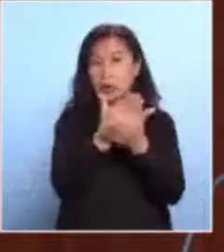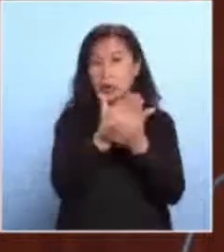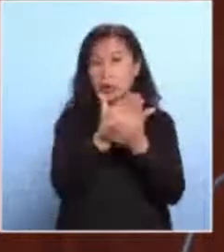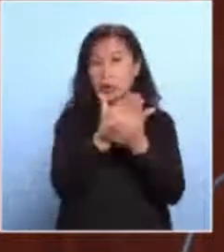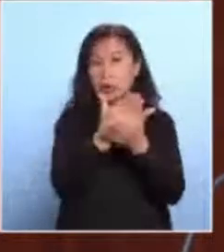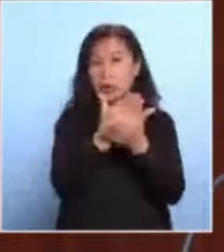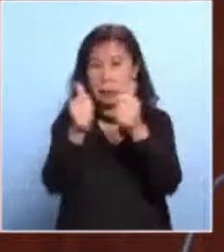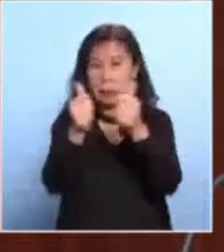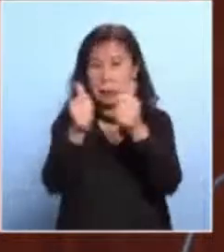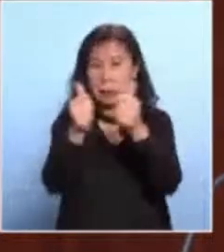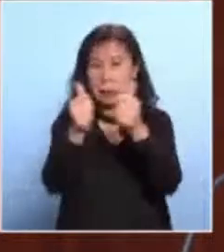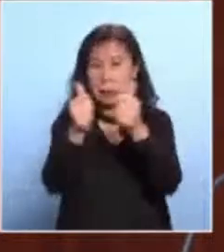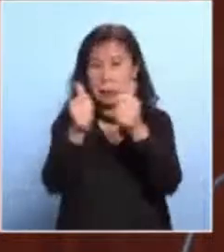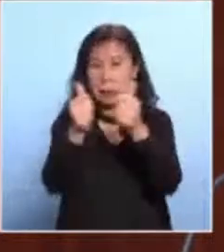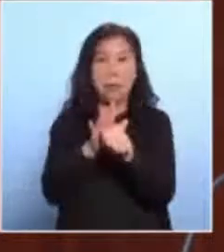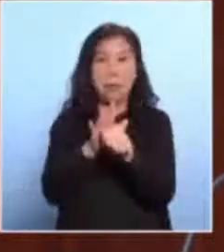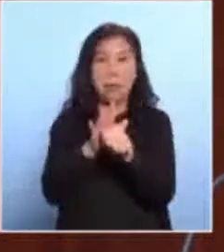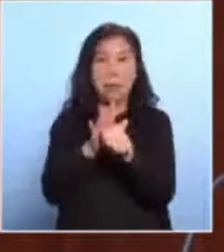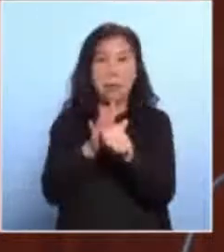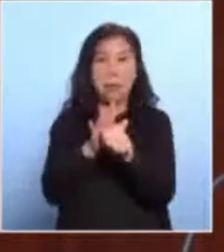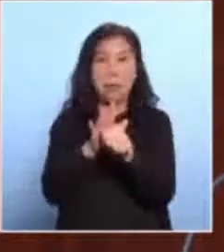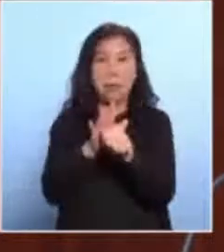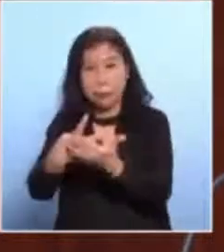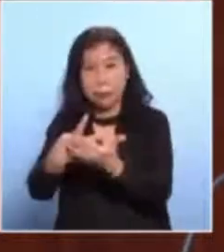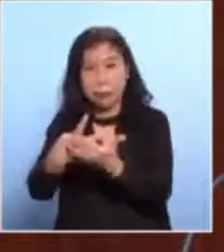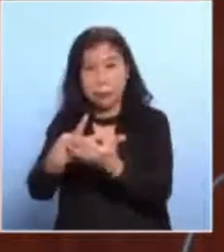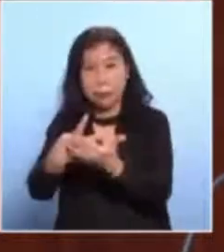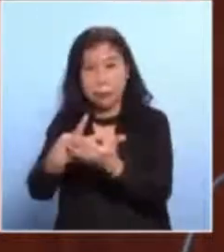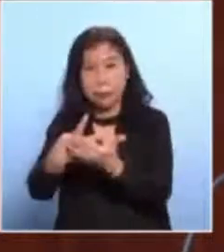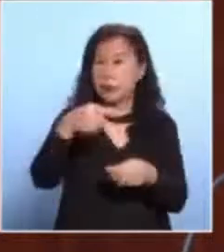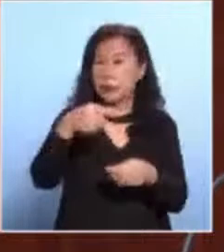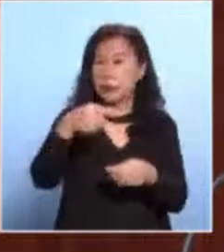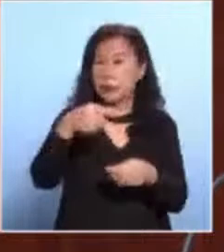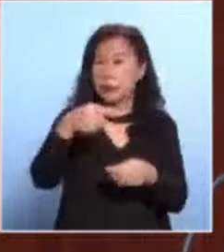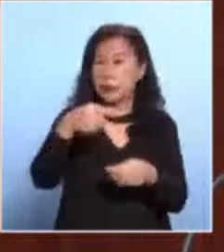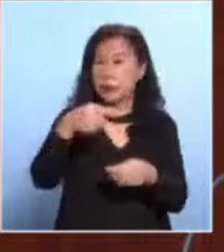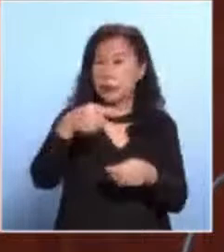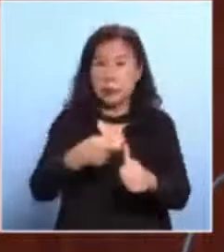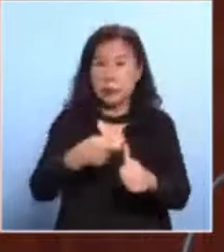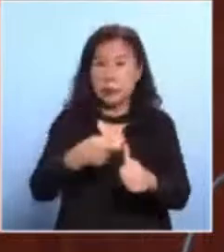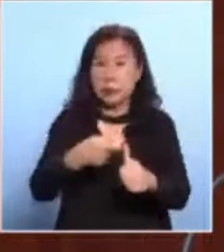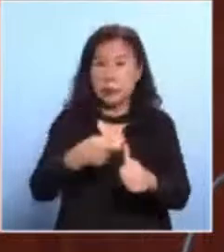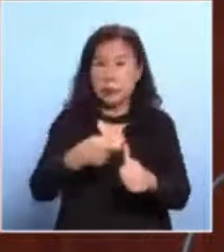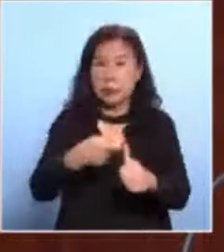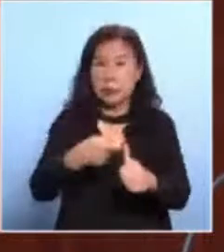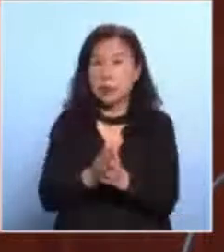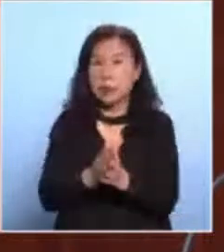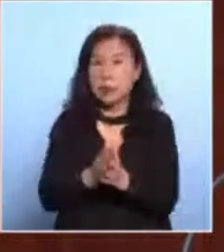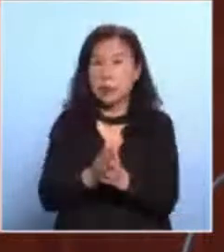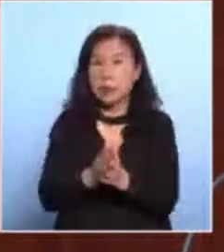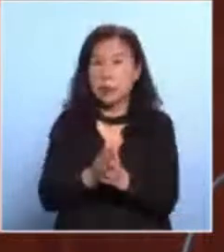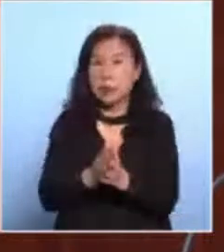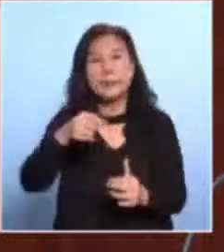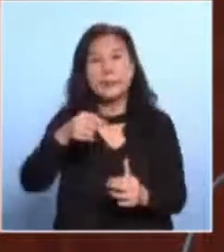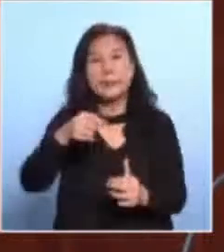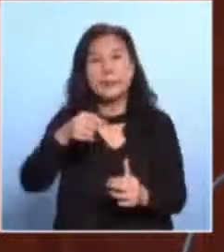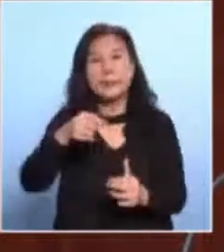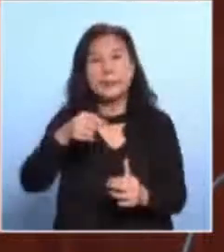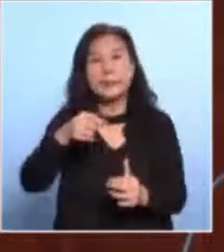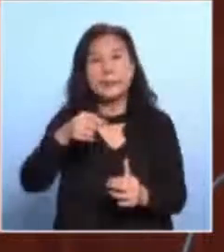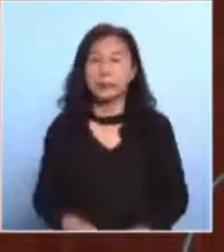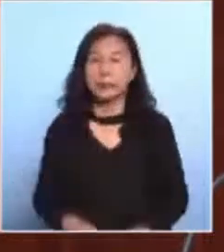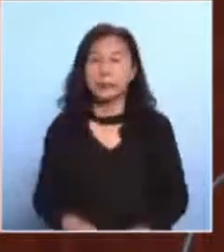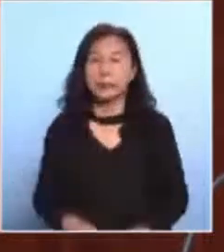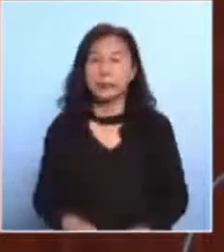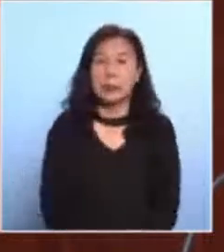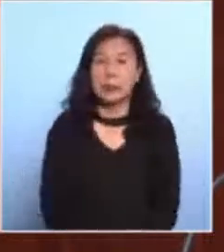of these target groups. We will 1. Enhance the Strive and Rise program. Through tripartite collaboration among